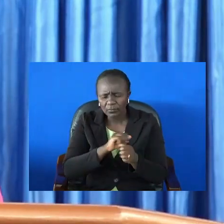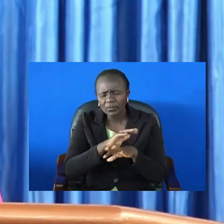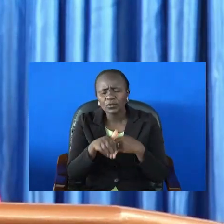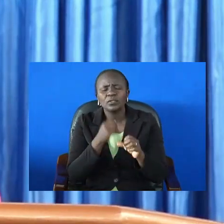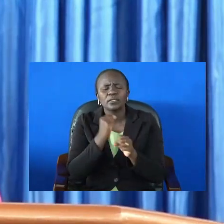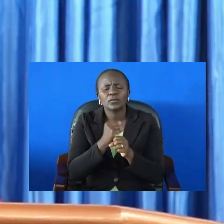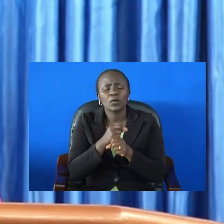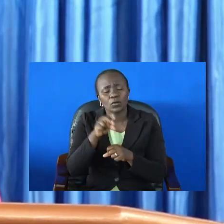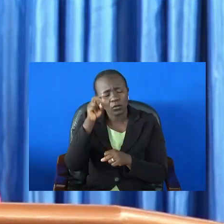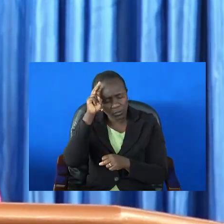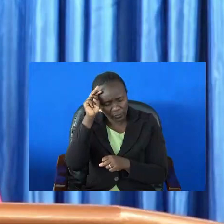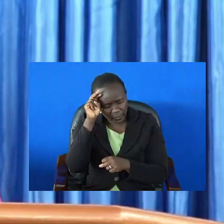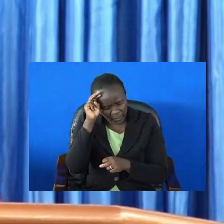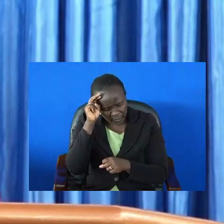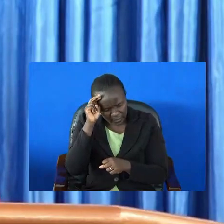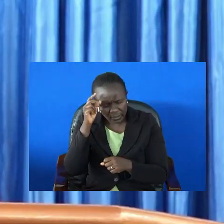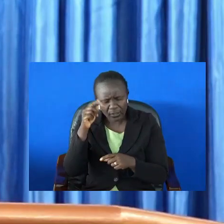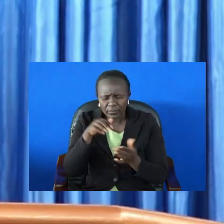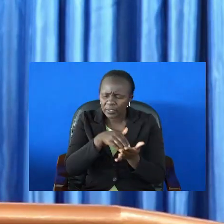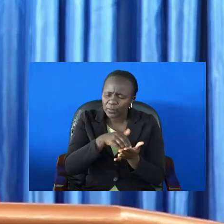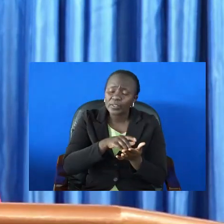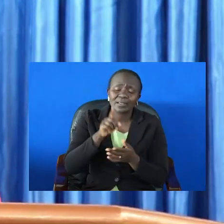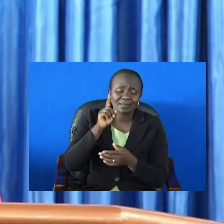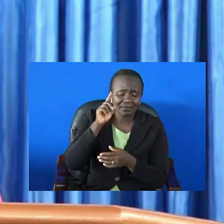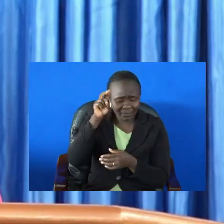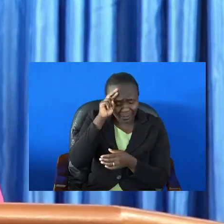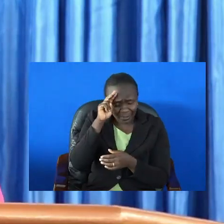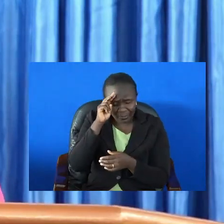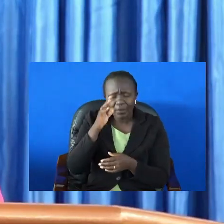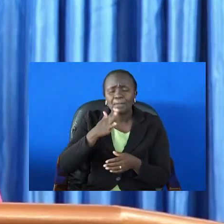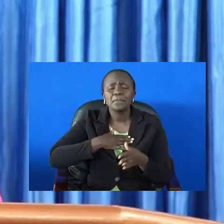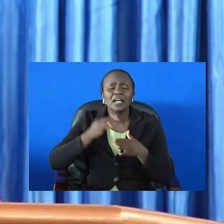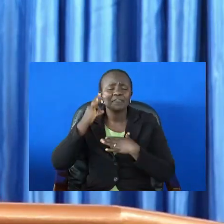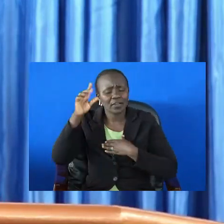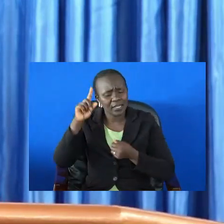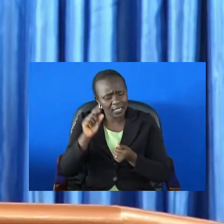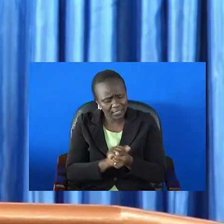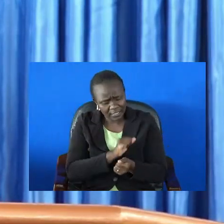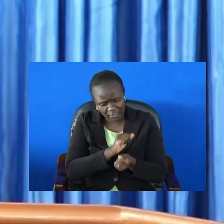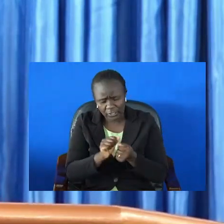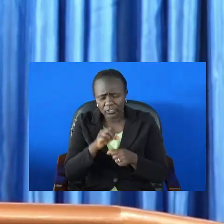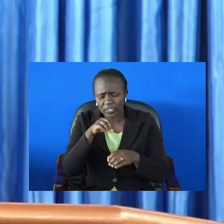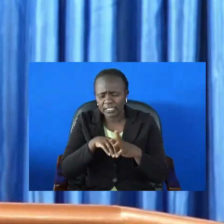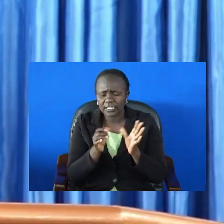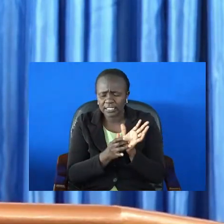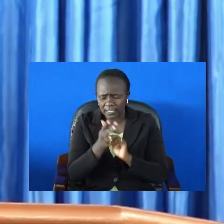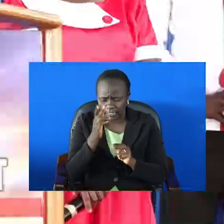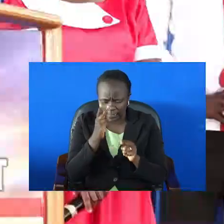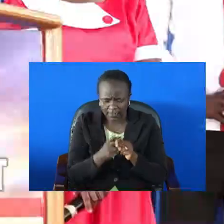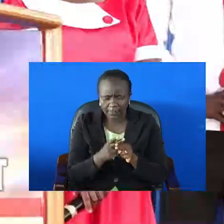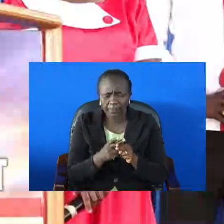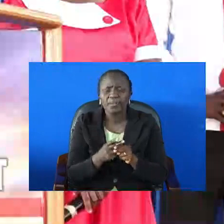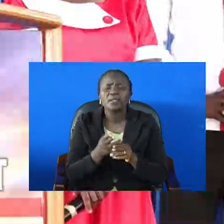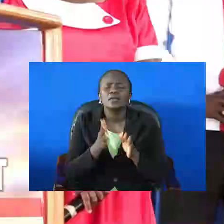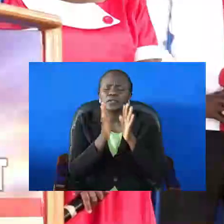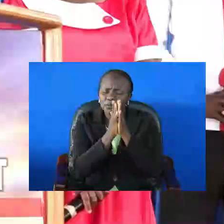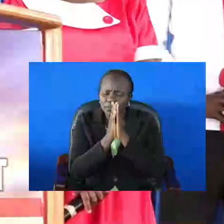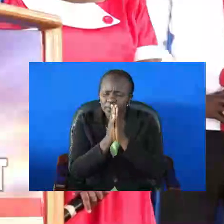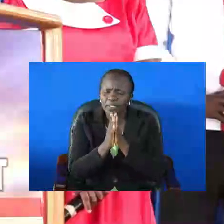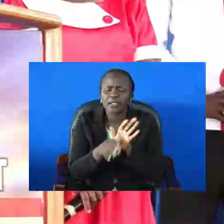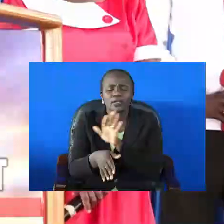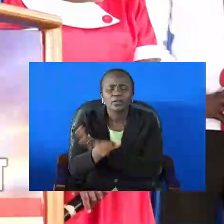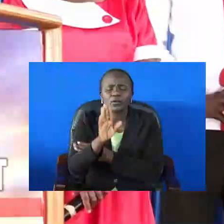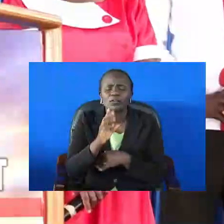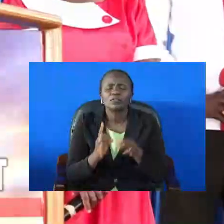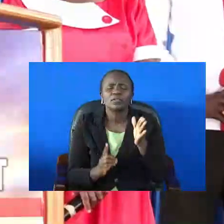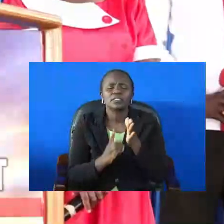enemy. Anything that comes from the wicked one, my Father, I cancel and nullify it in Jesus' name. I want to pray, Jehovah,